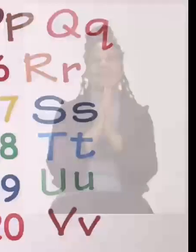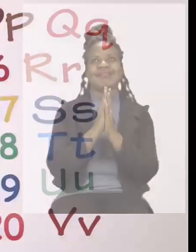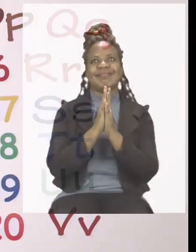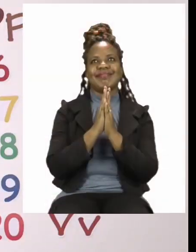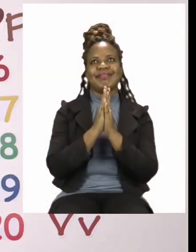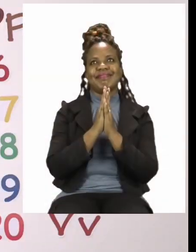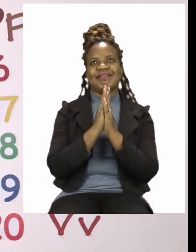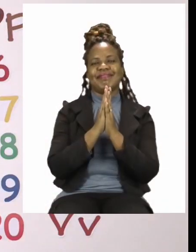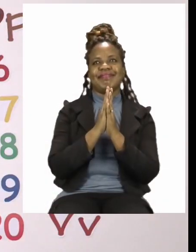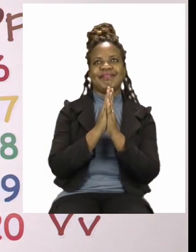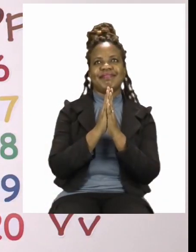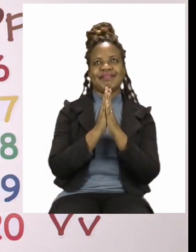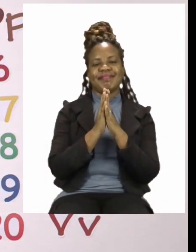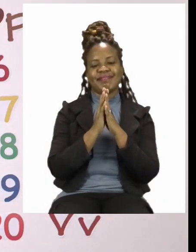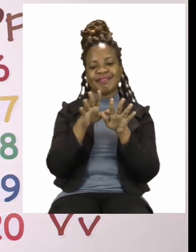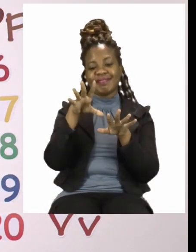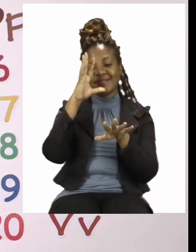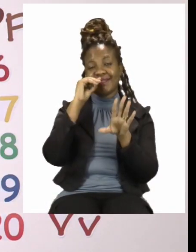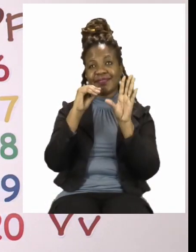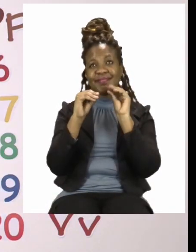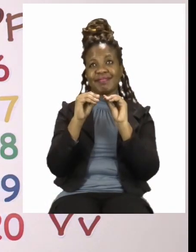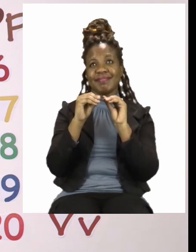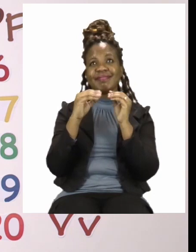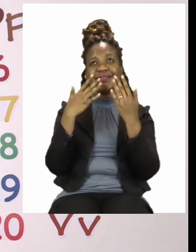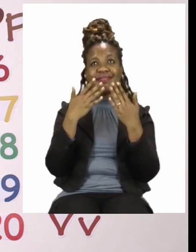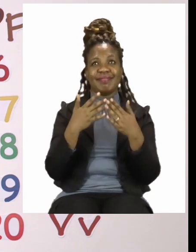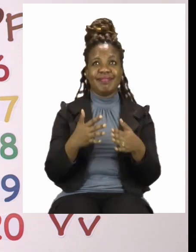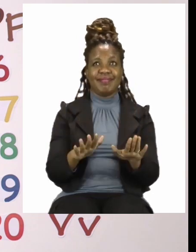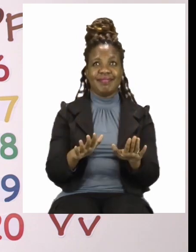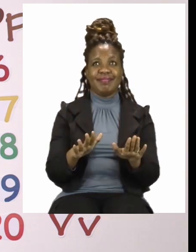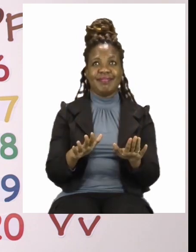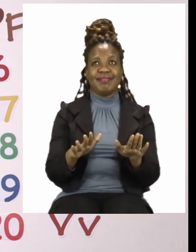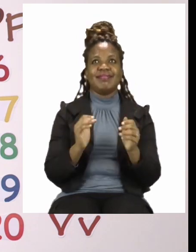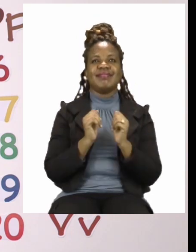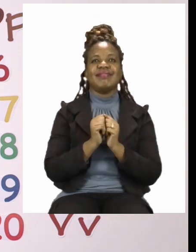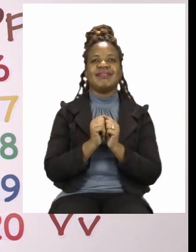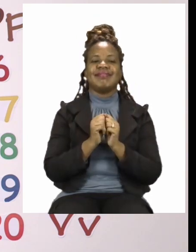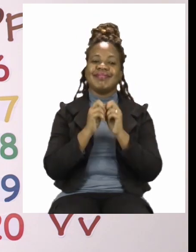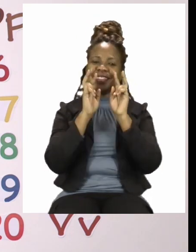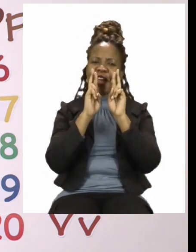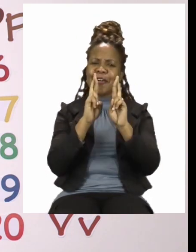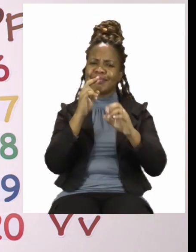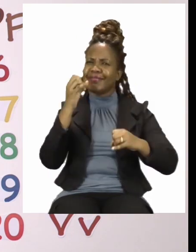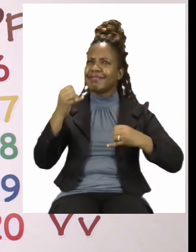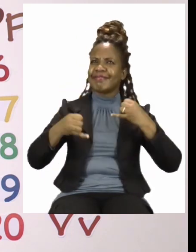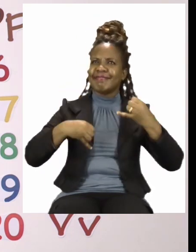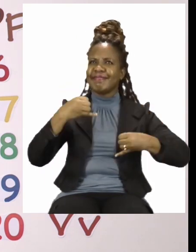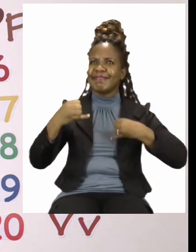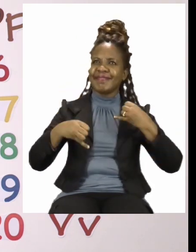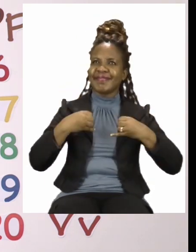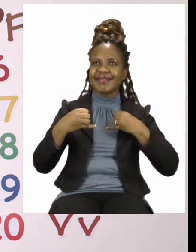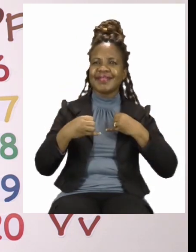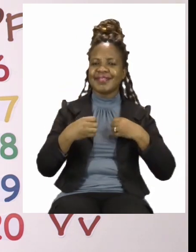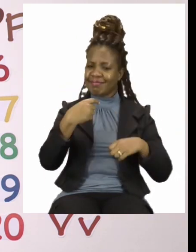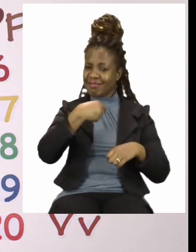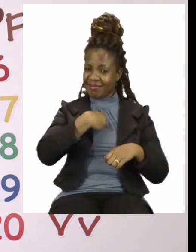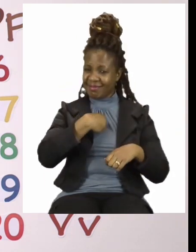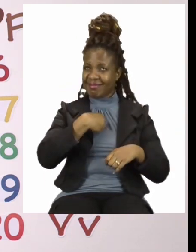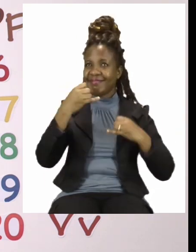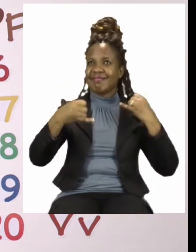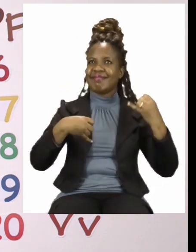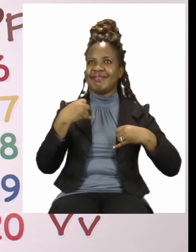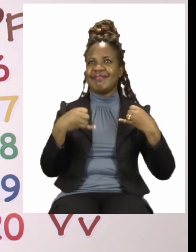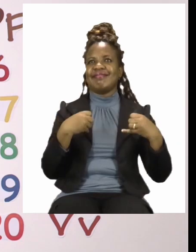Boys and girls, we have now come to the end of our lesson. I hope you had fun. I know I did.